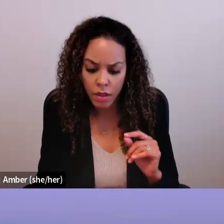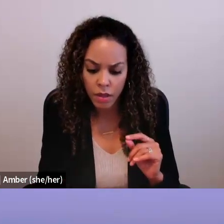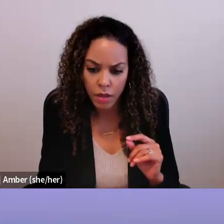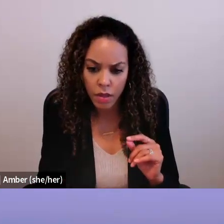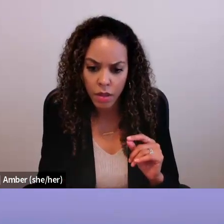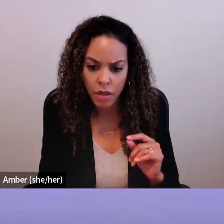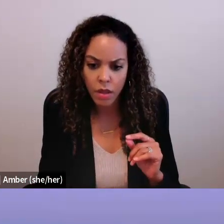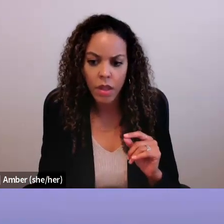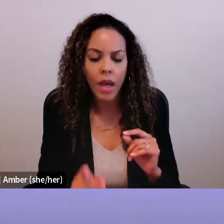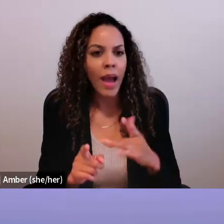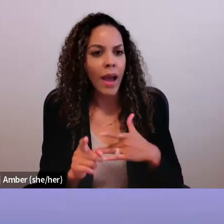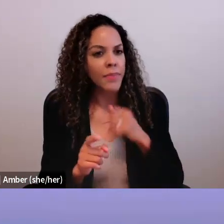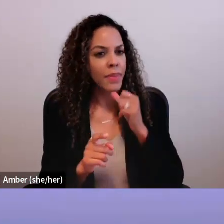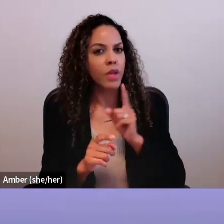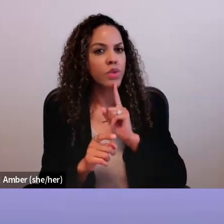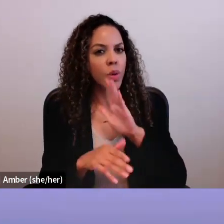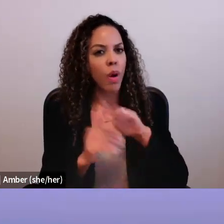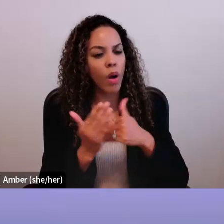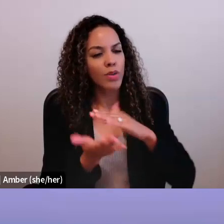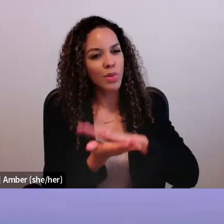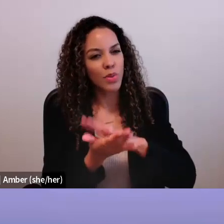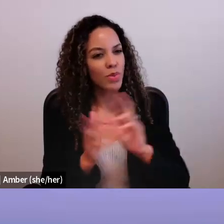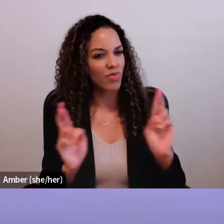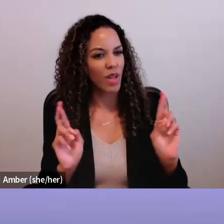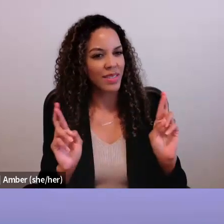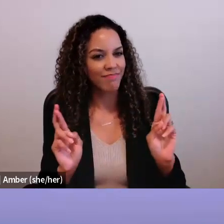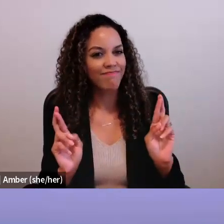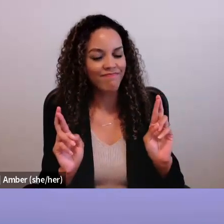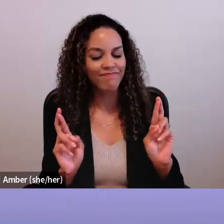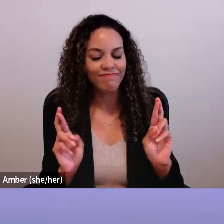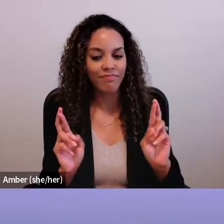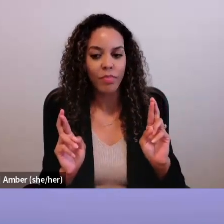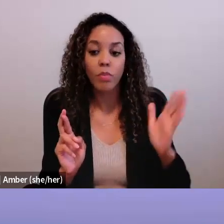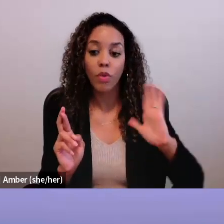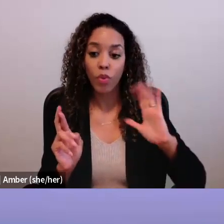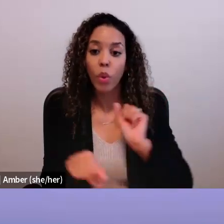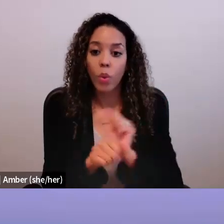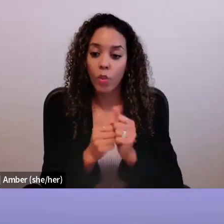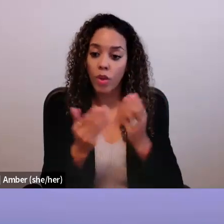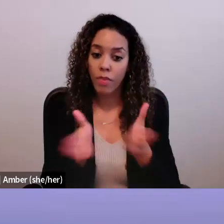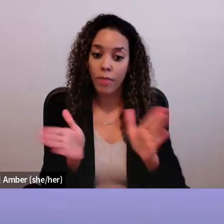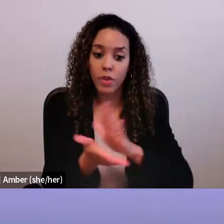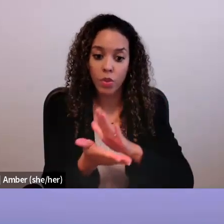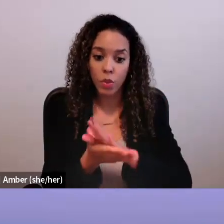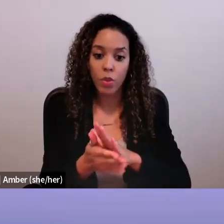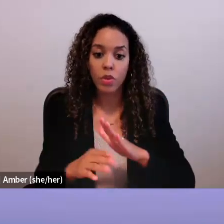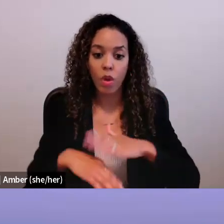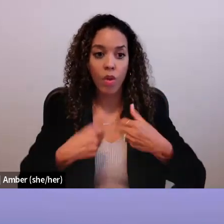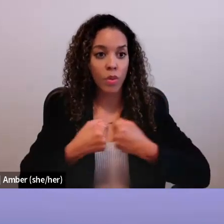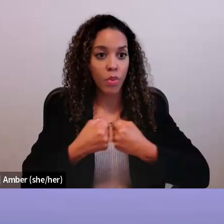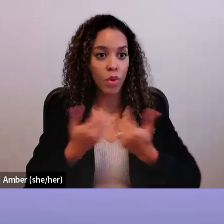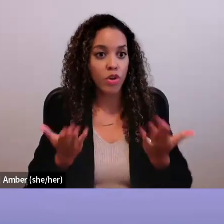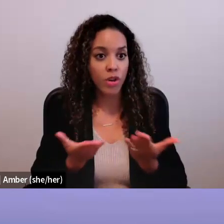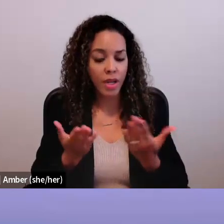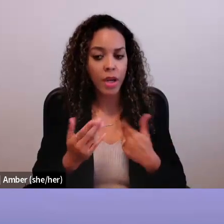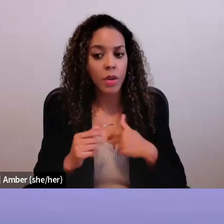and all areas are ready, because when I did the work with the public schools on the border here, it was